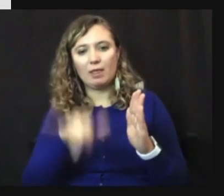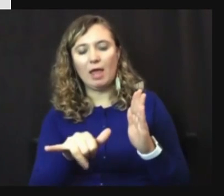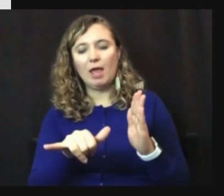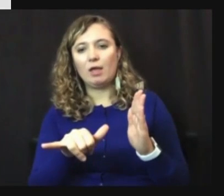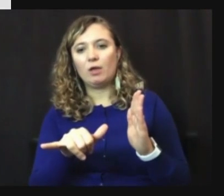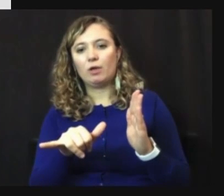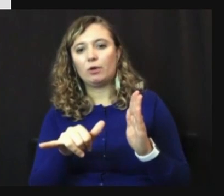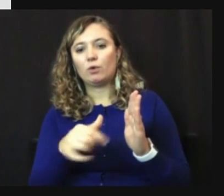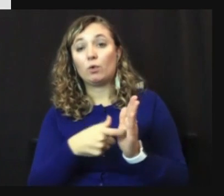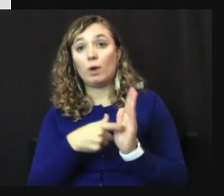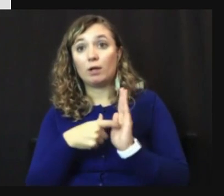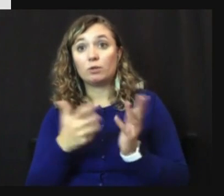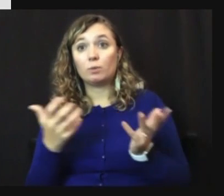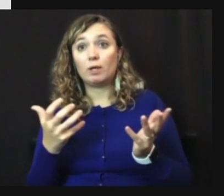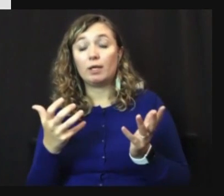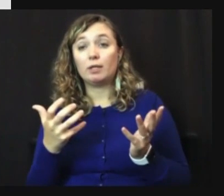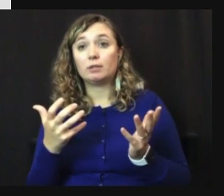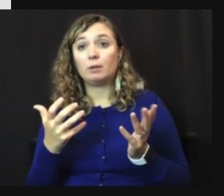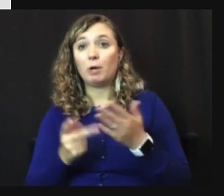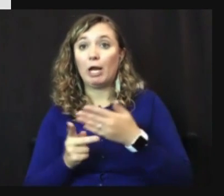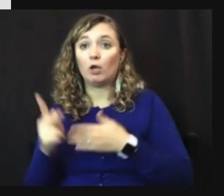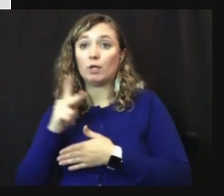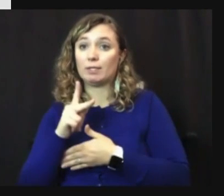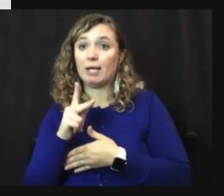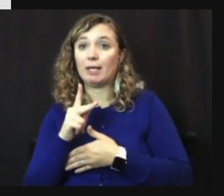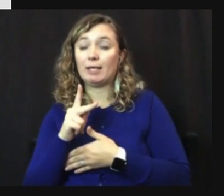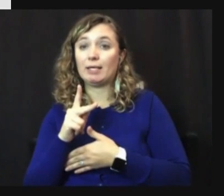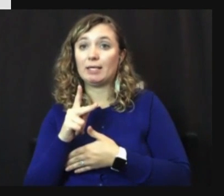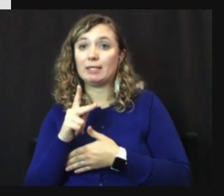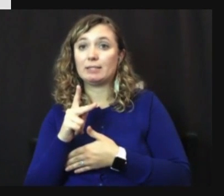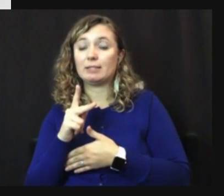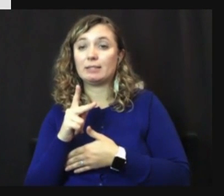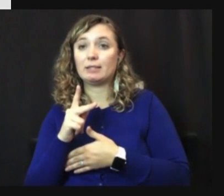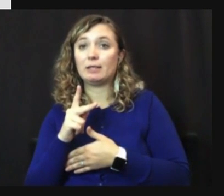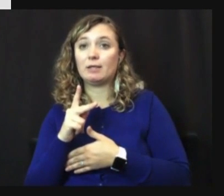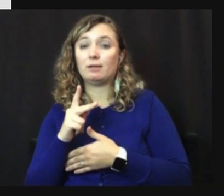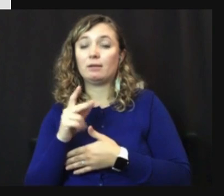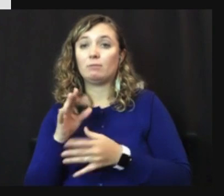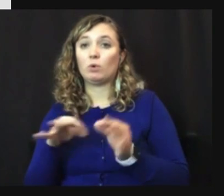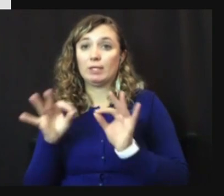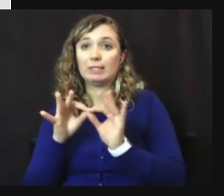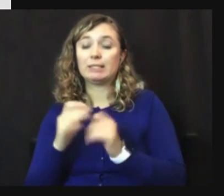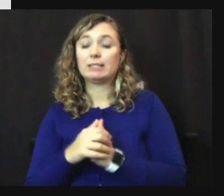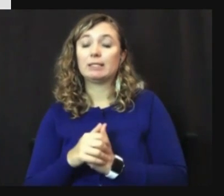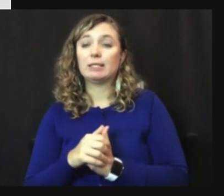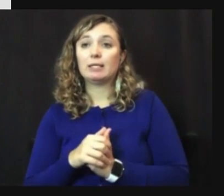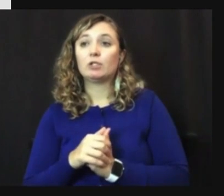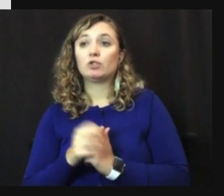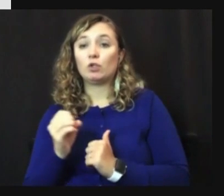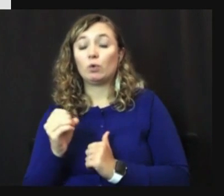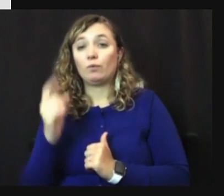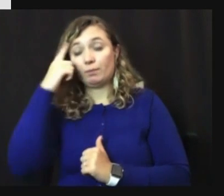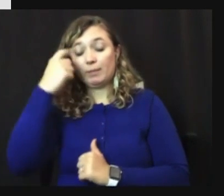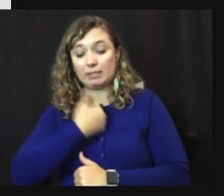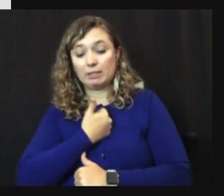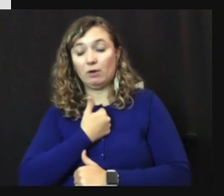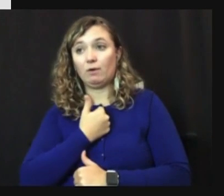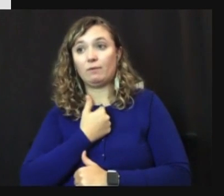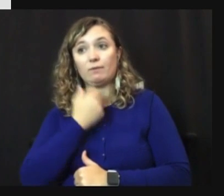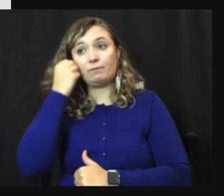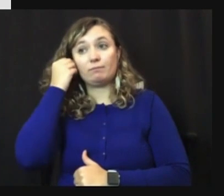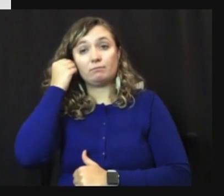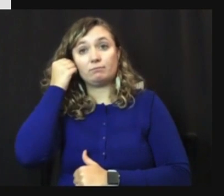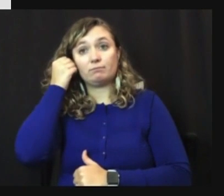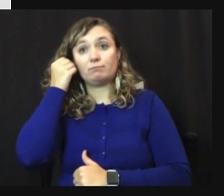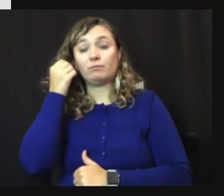to prioritize what's already important. And so what I do for myself, and literally what I did